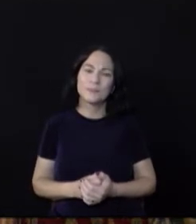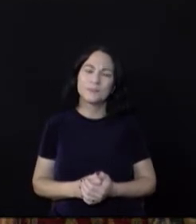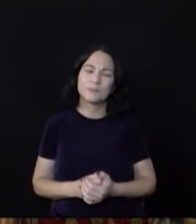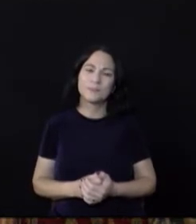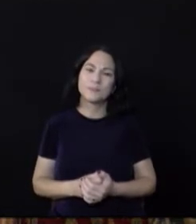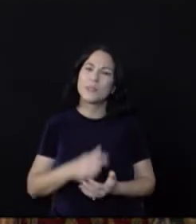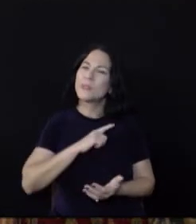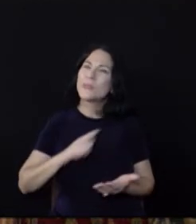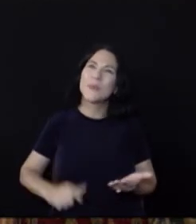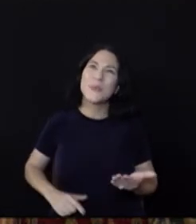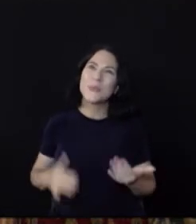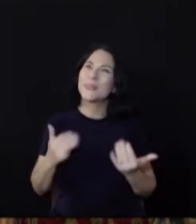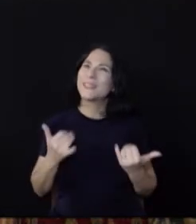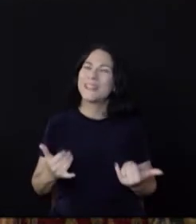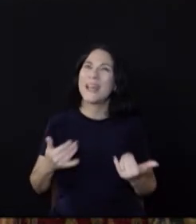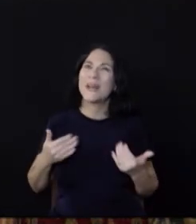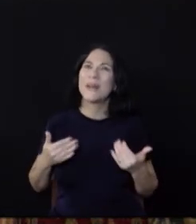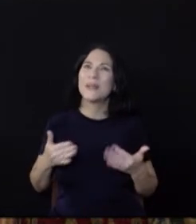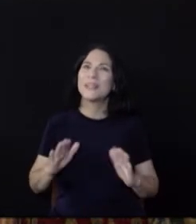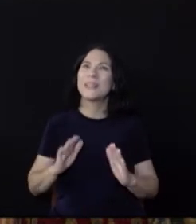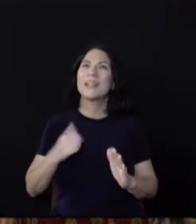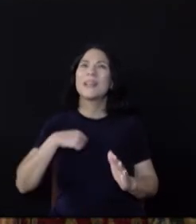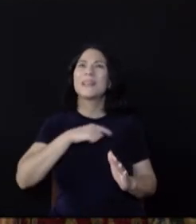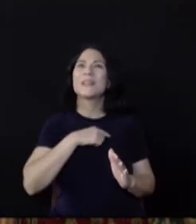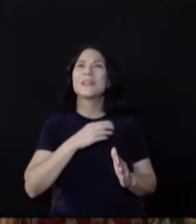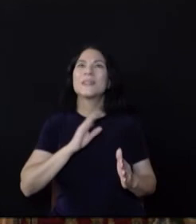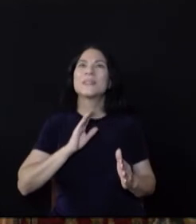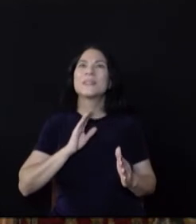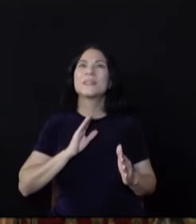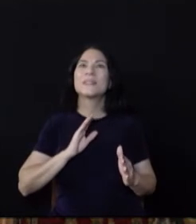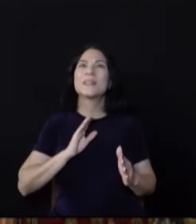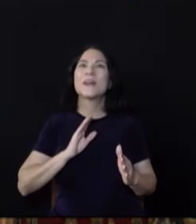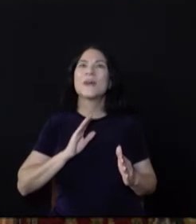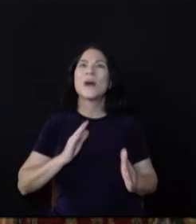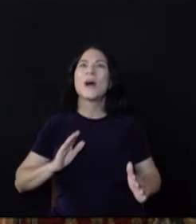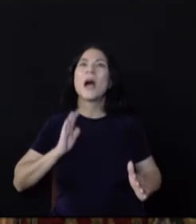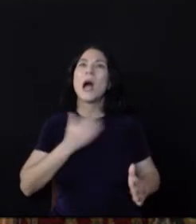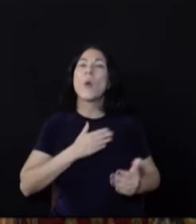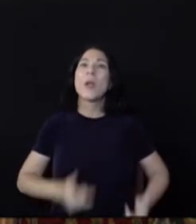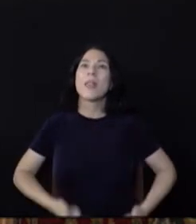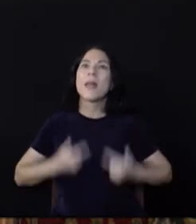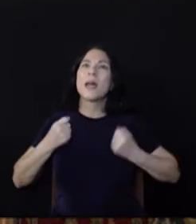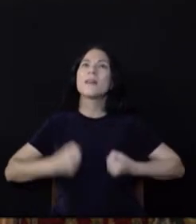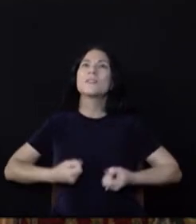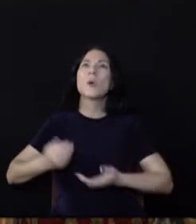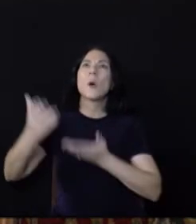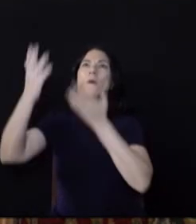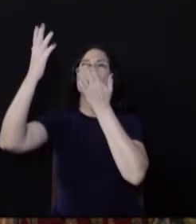So Lord, right now, may we offer our lives anew to you.